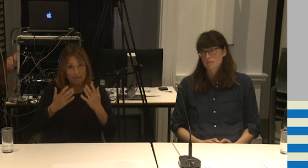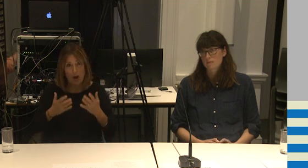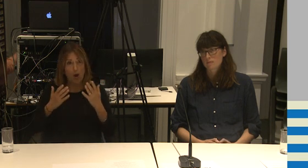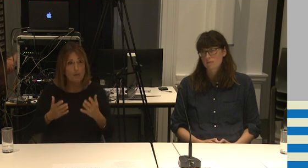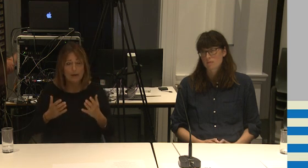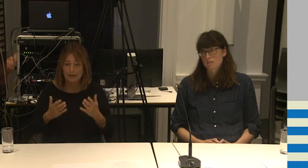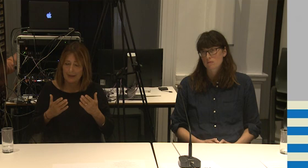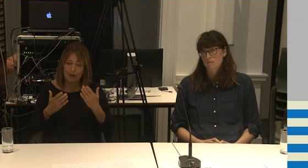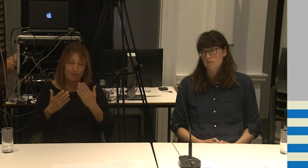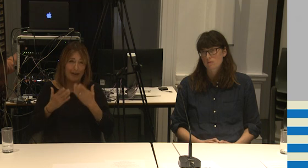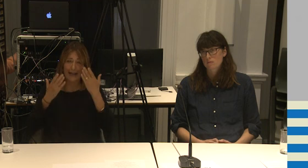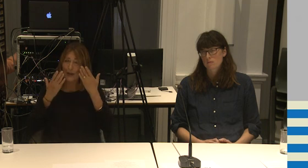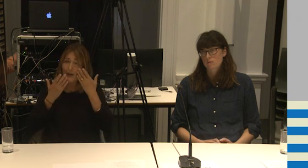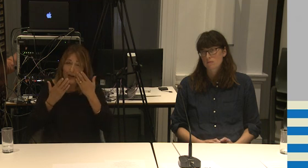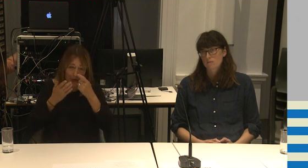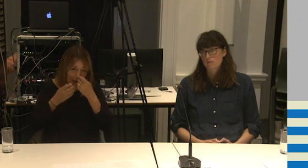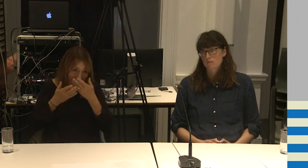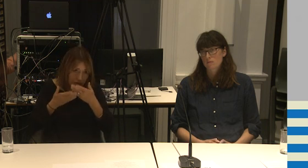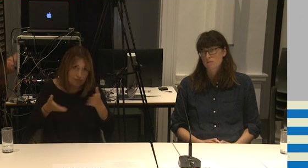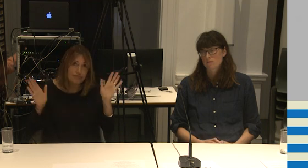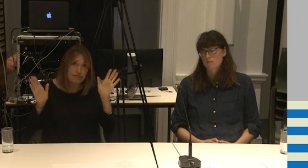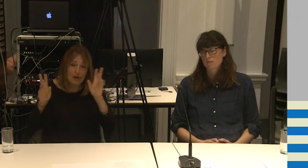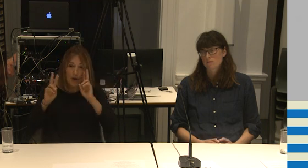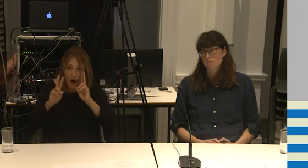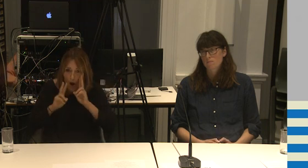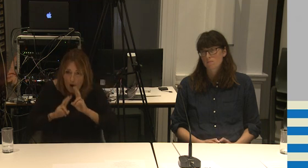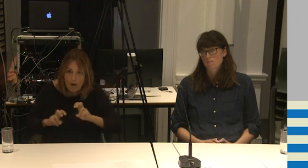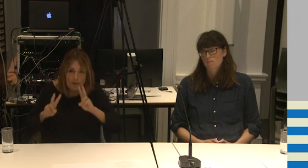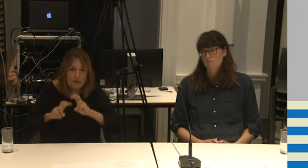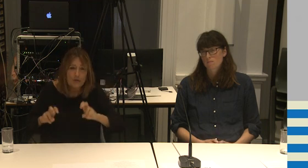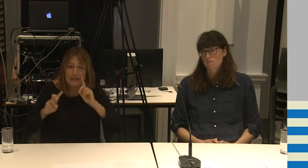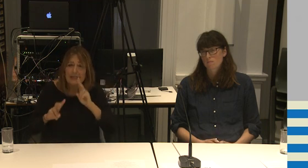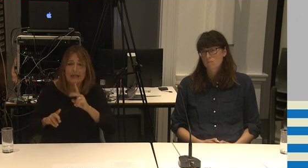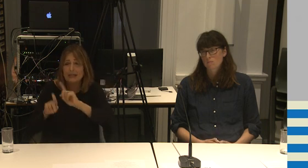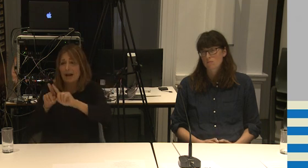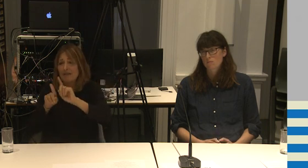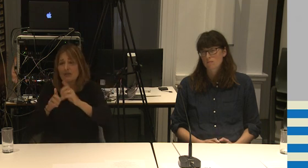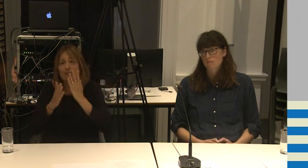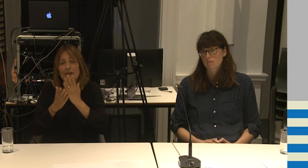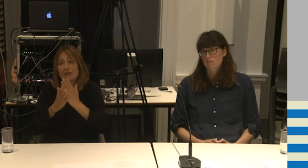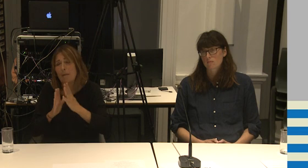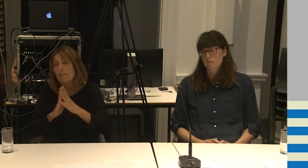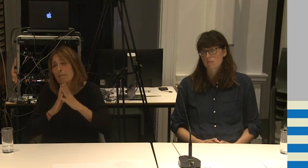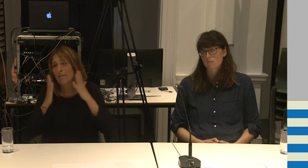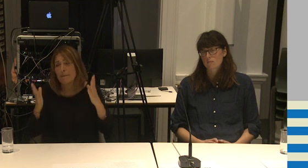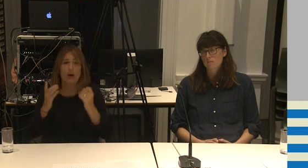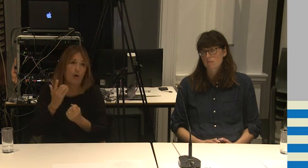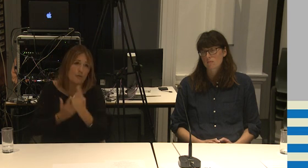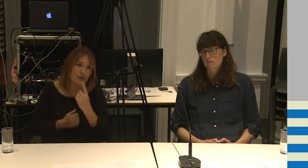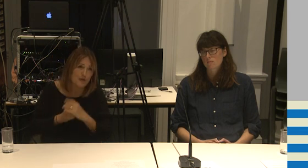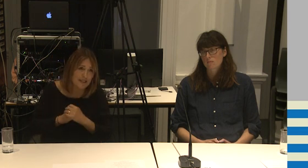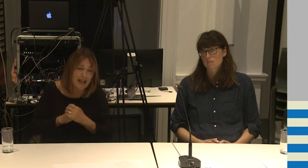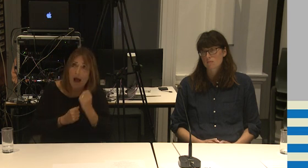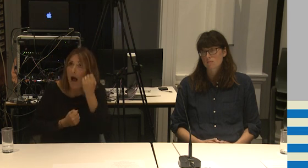for invention and exploration to see diversity as a massive opportunity to come up with all kinds of different systems